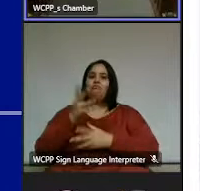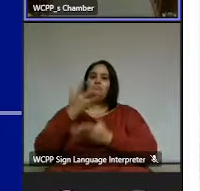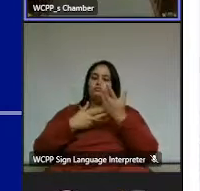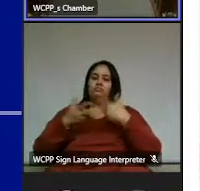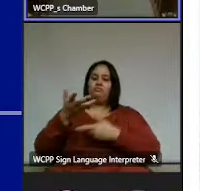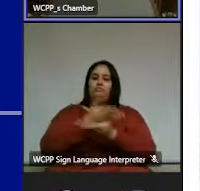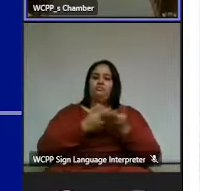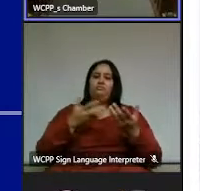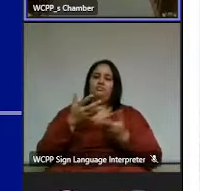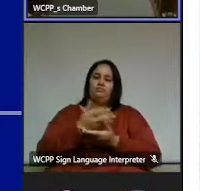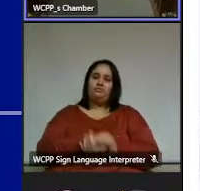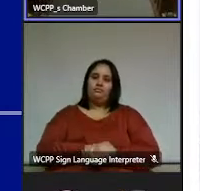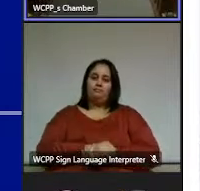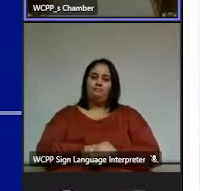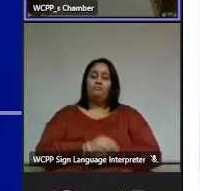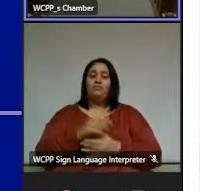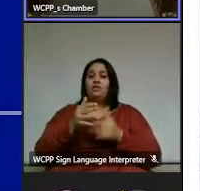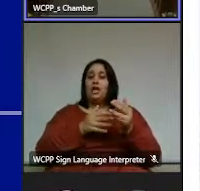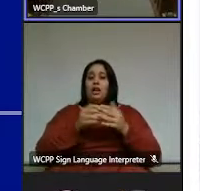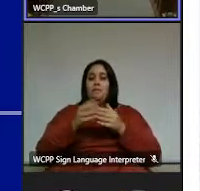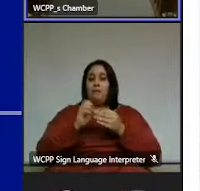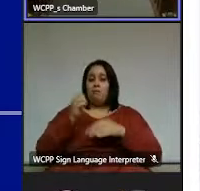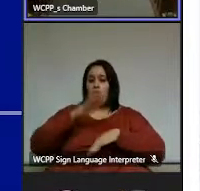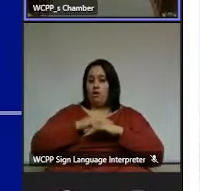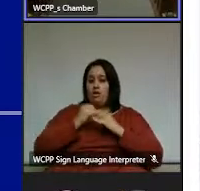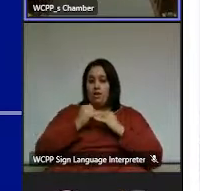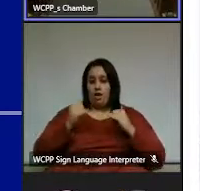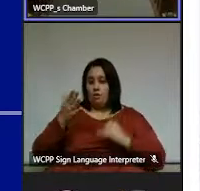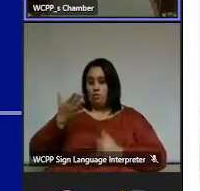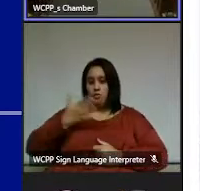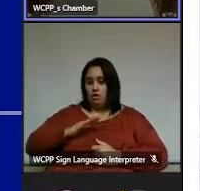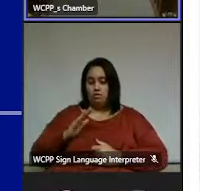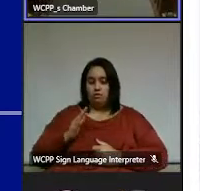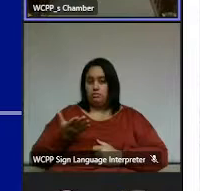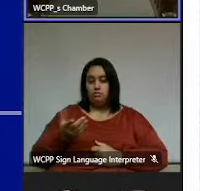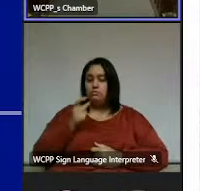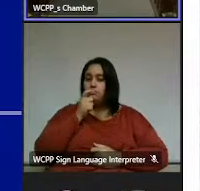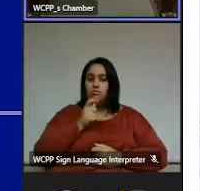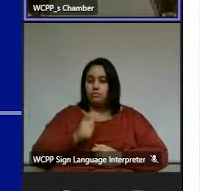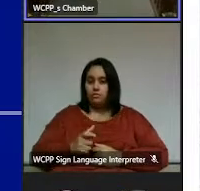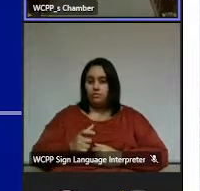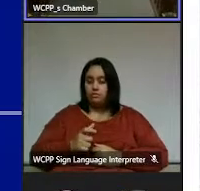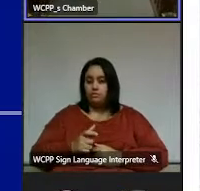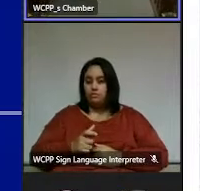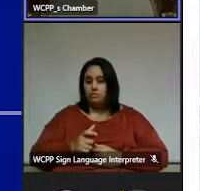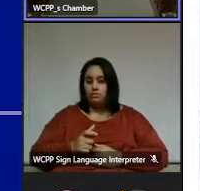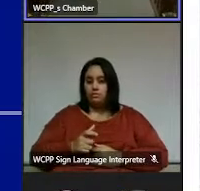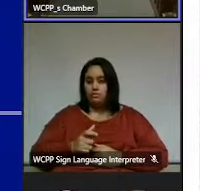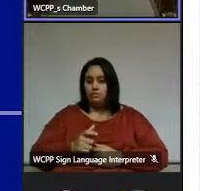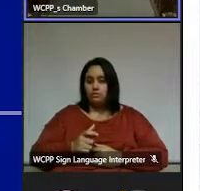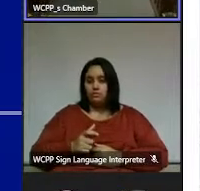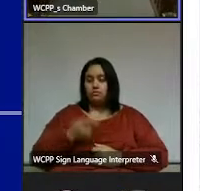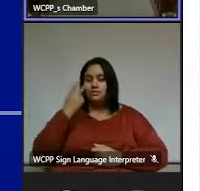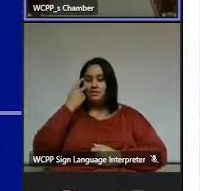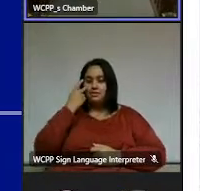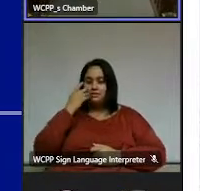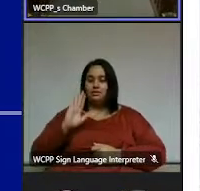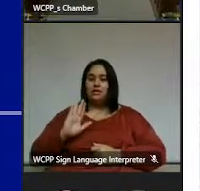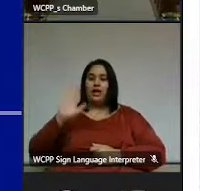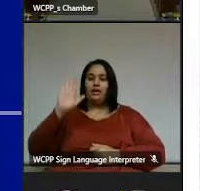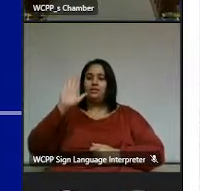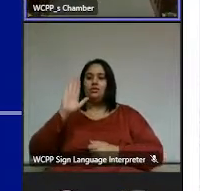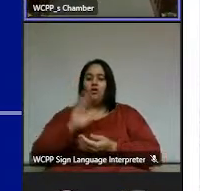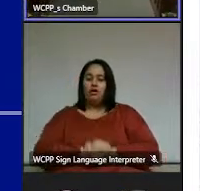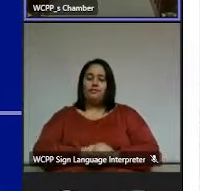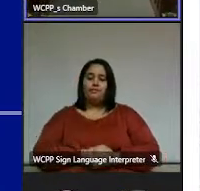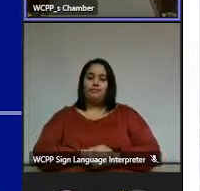committee. Any members online that would like to make a comment? Some members online, I see a hand.